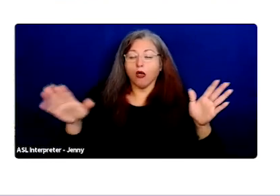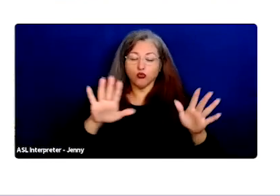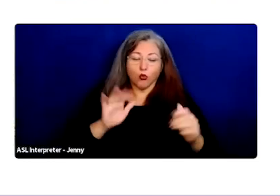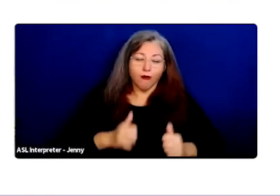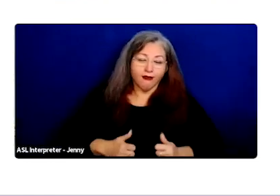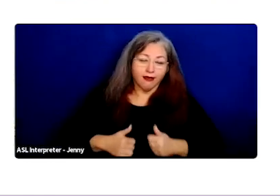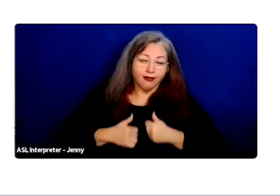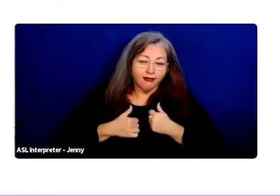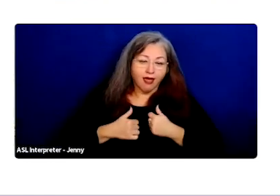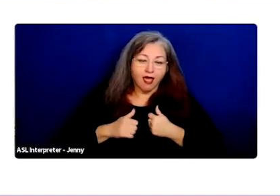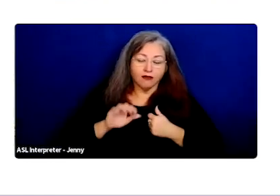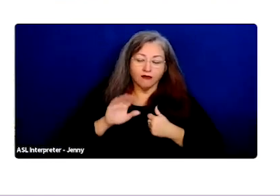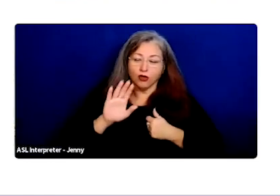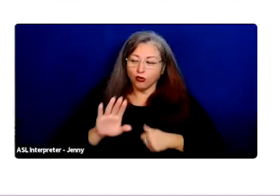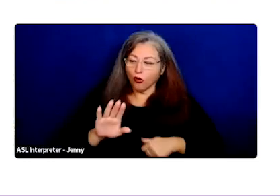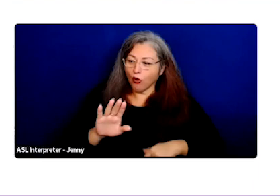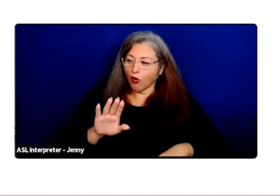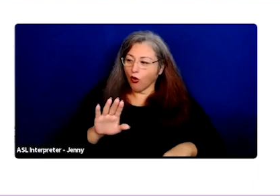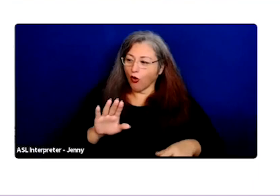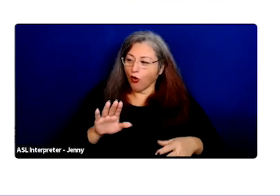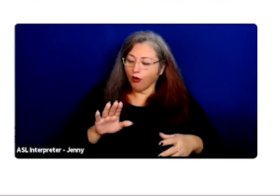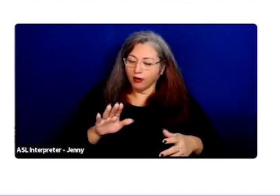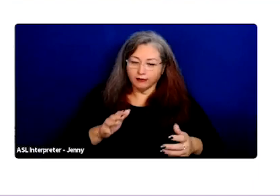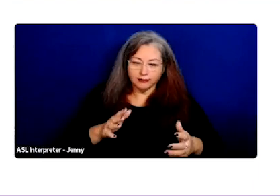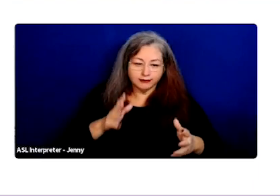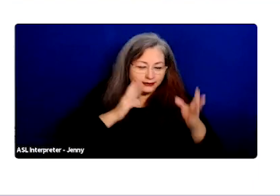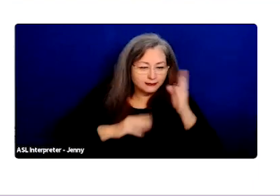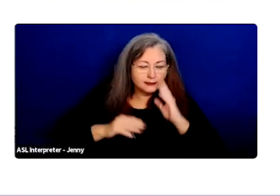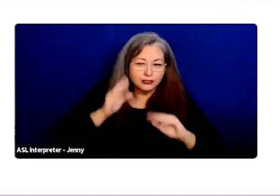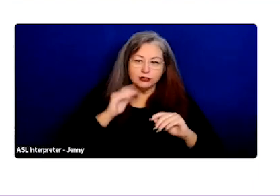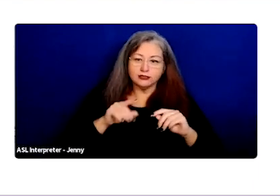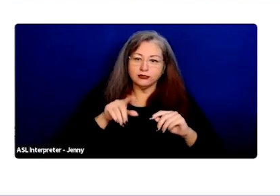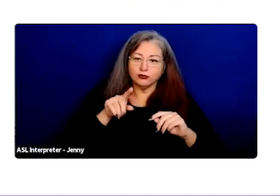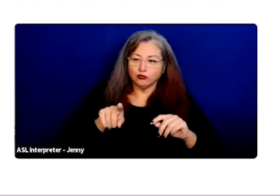own beingness, of your own lived experience.